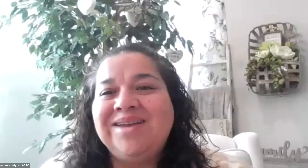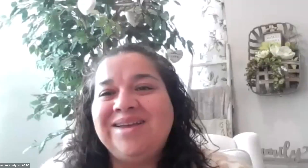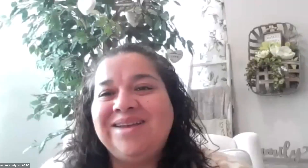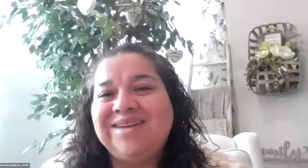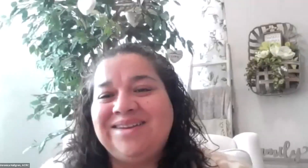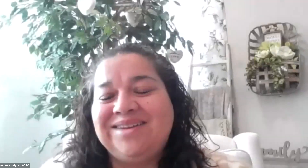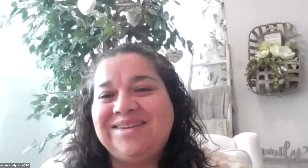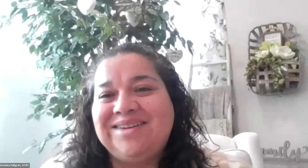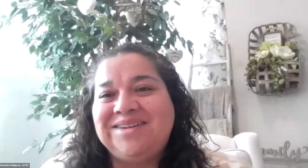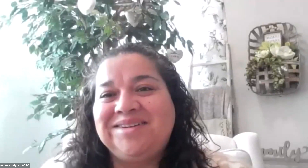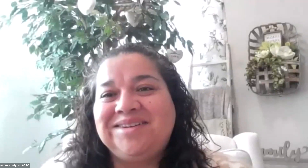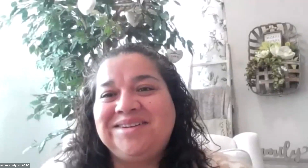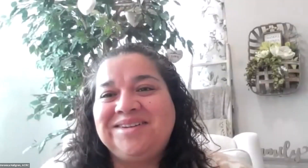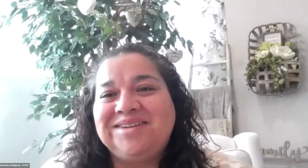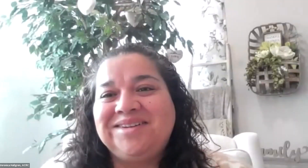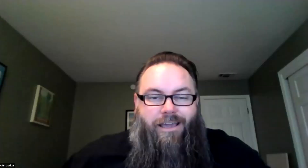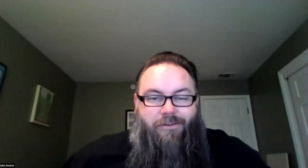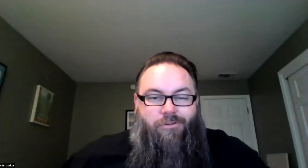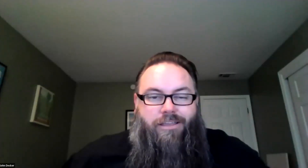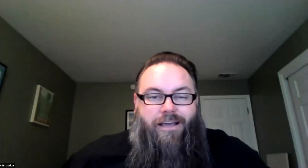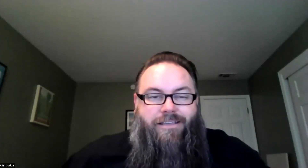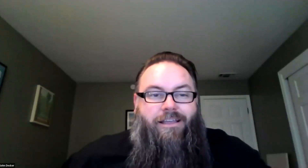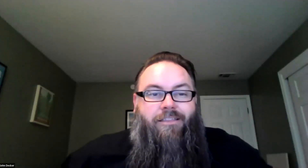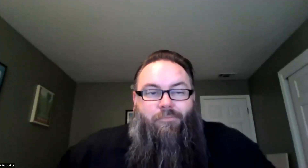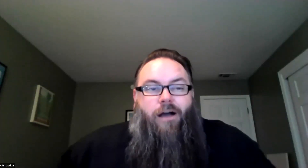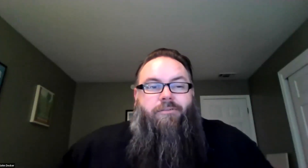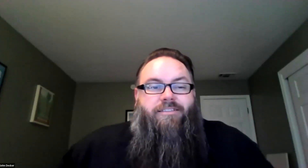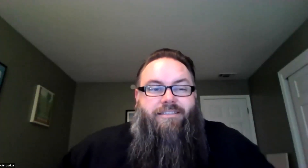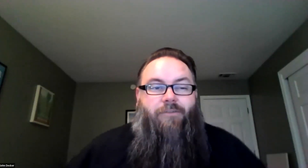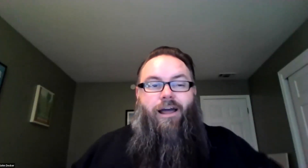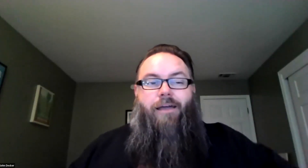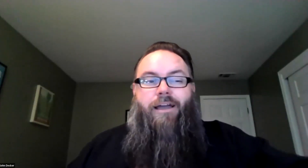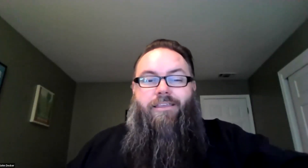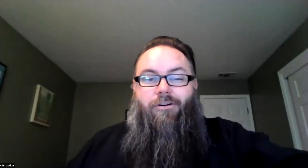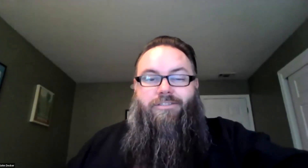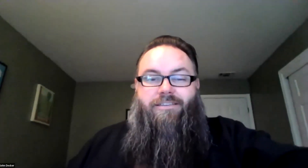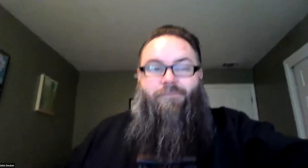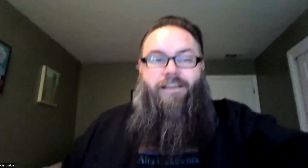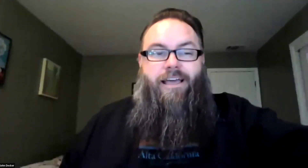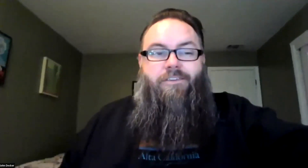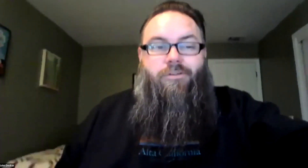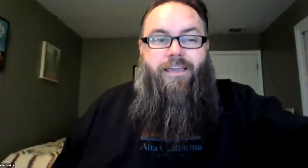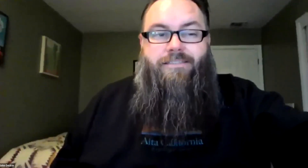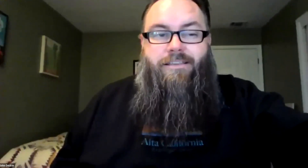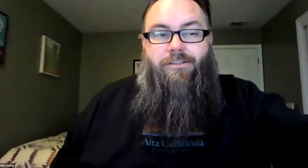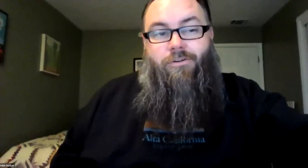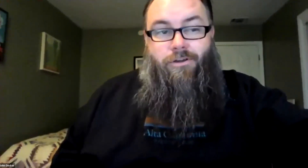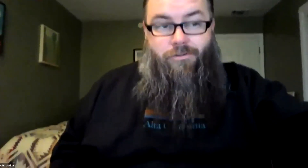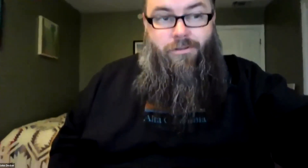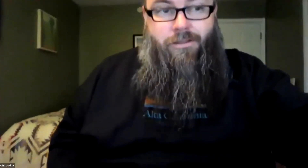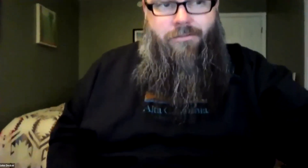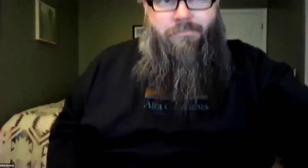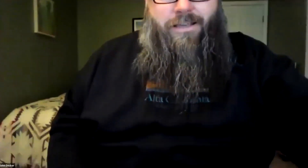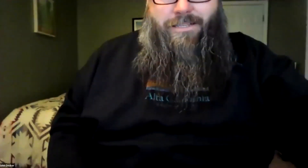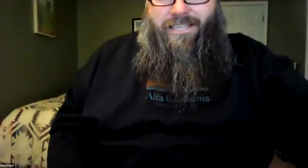And we are going to wear it together one day at work. Yes. The problem is that when I buy the Alta stuff like that, you can't see the